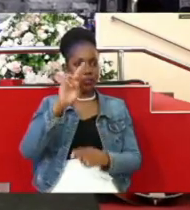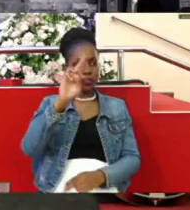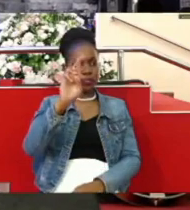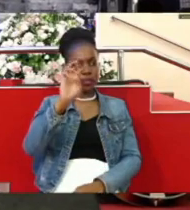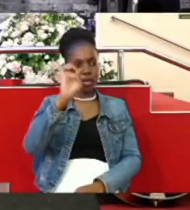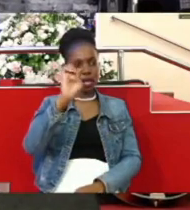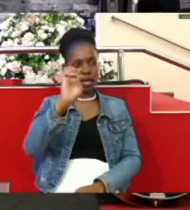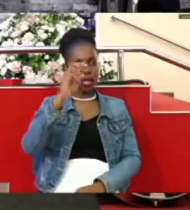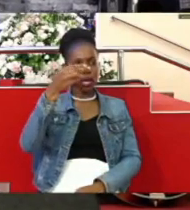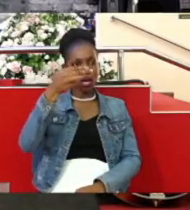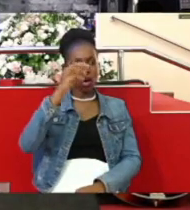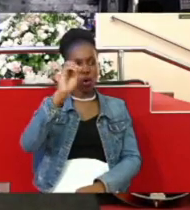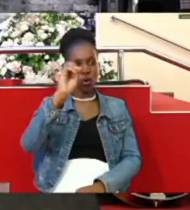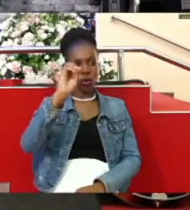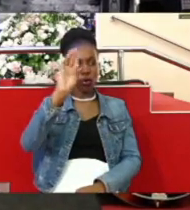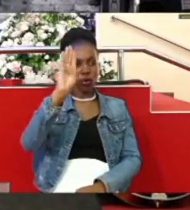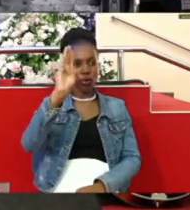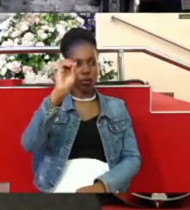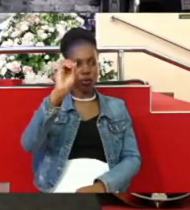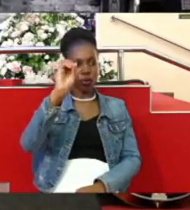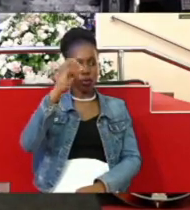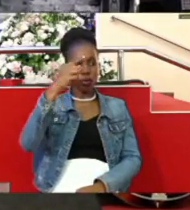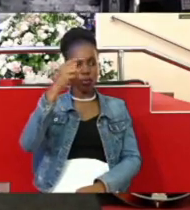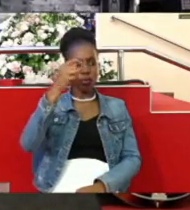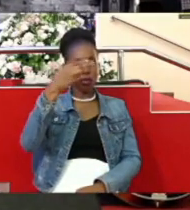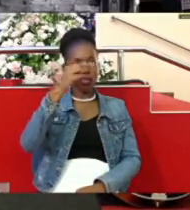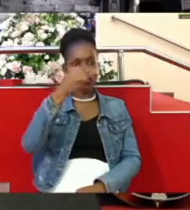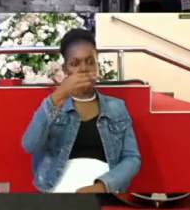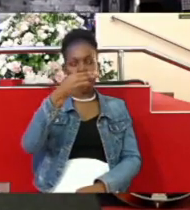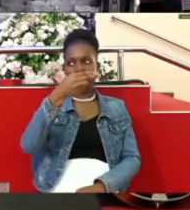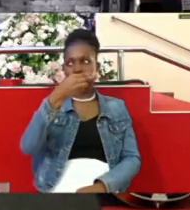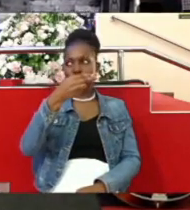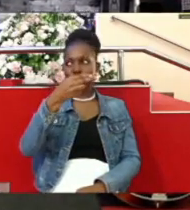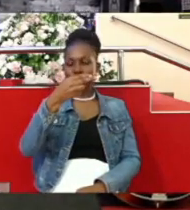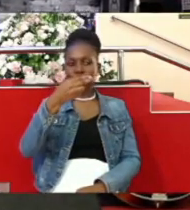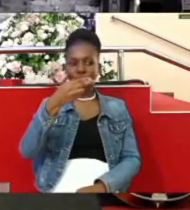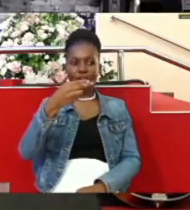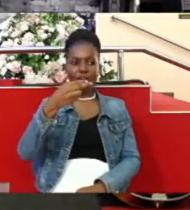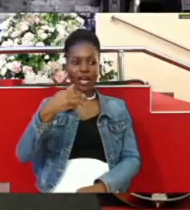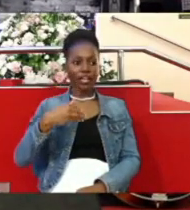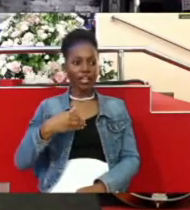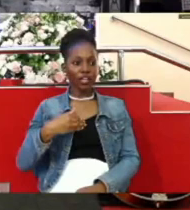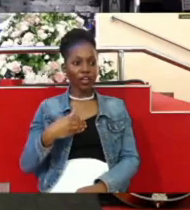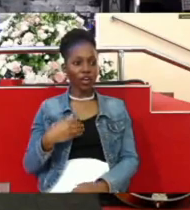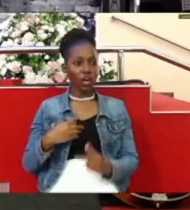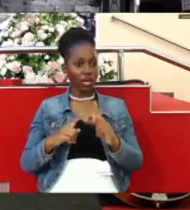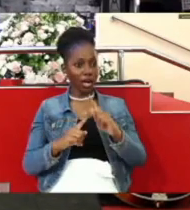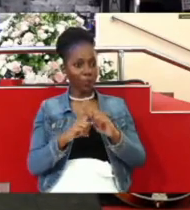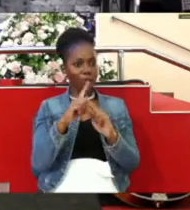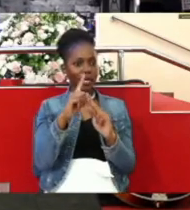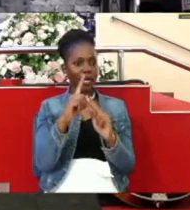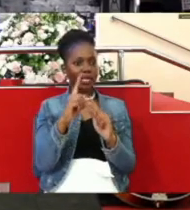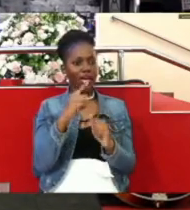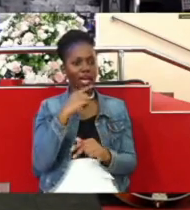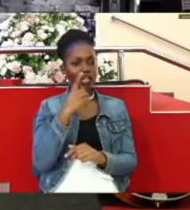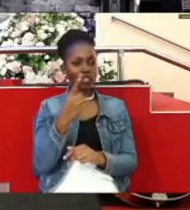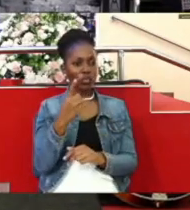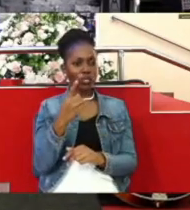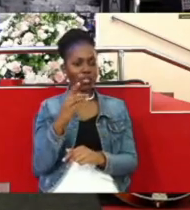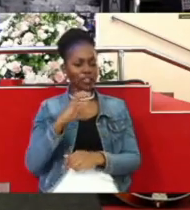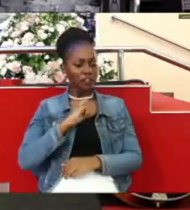Hallelujah. Amen. He told him, I'm the God of your father Abraham. Do not fear, for I am with you.